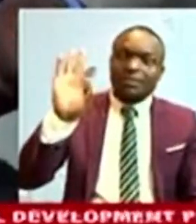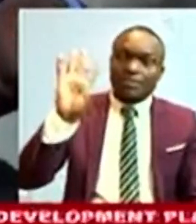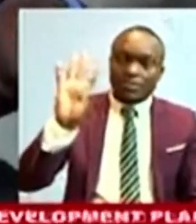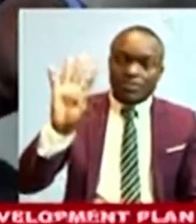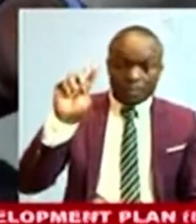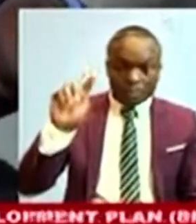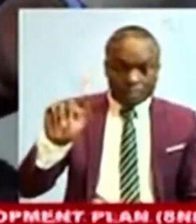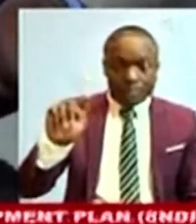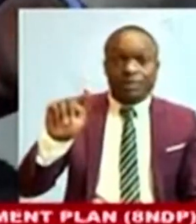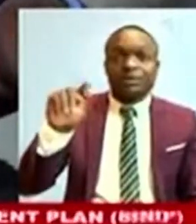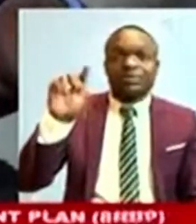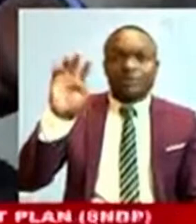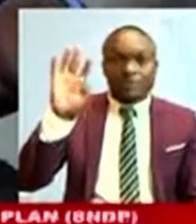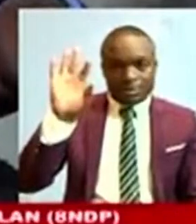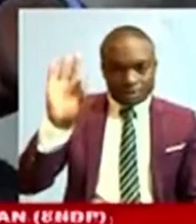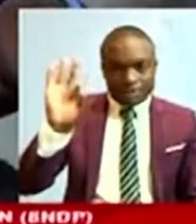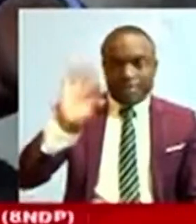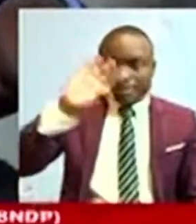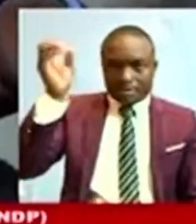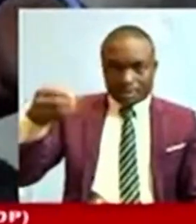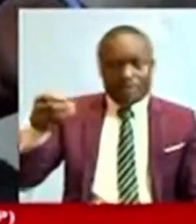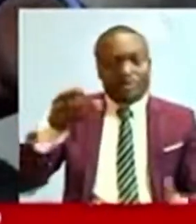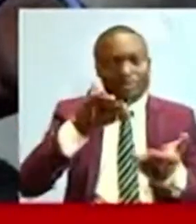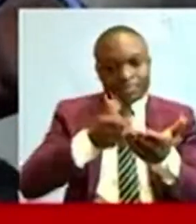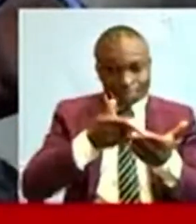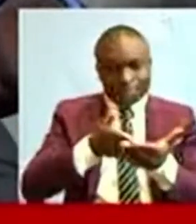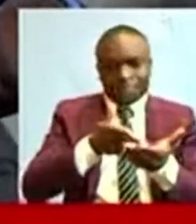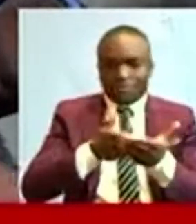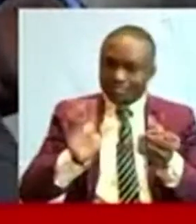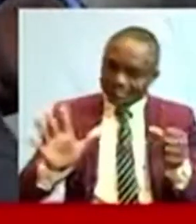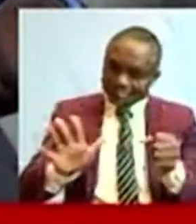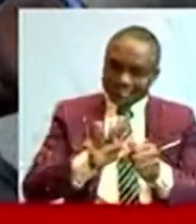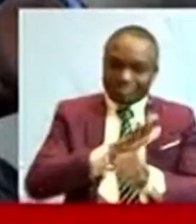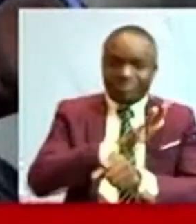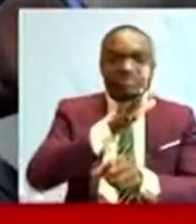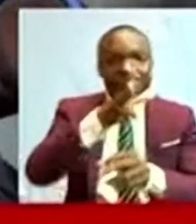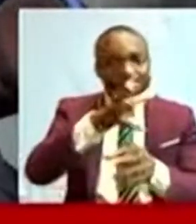94.9%, and this indicator was fully met.